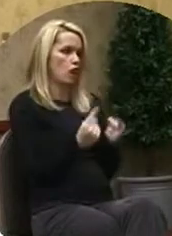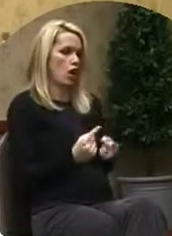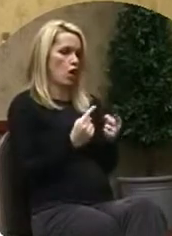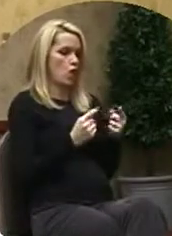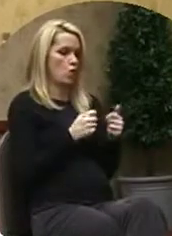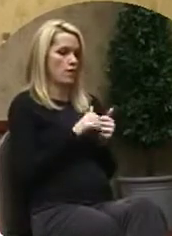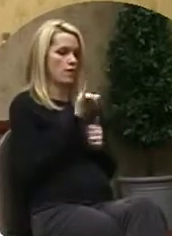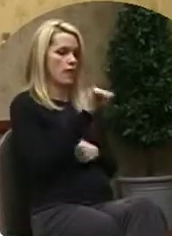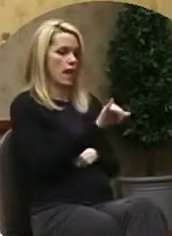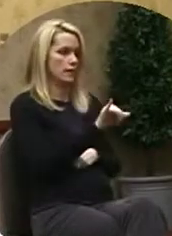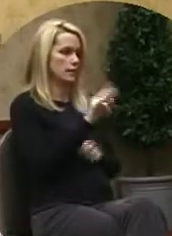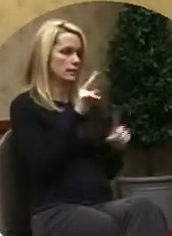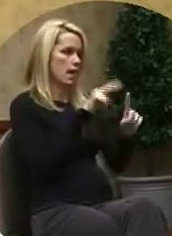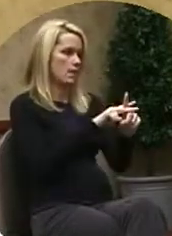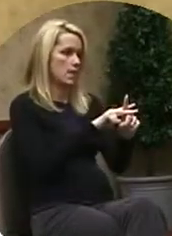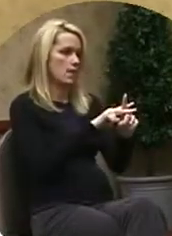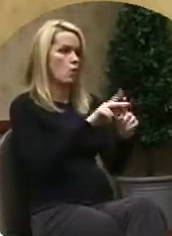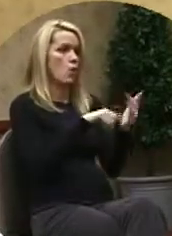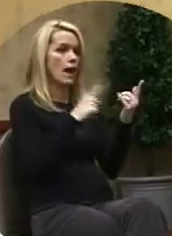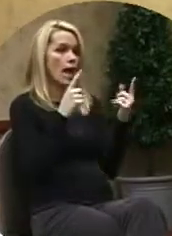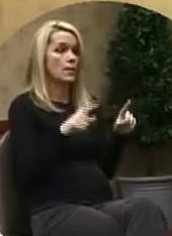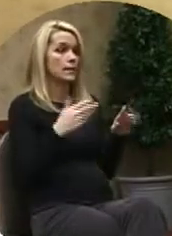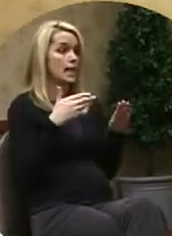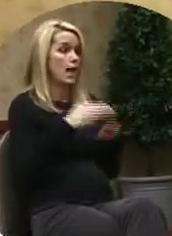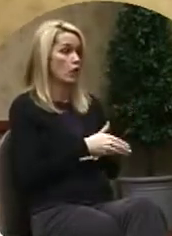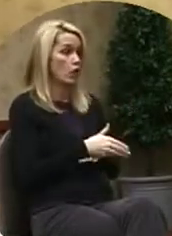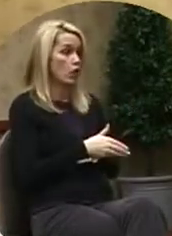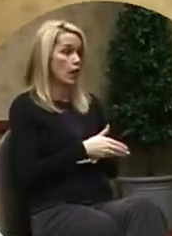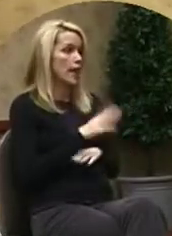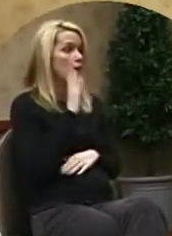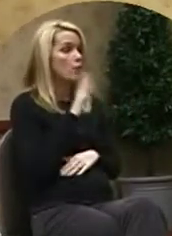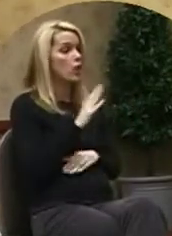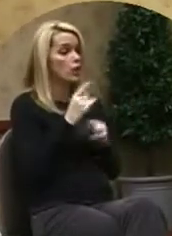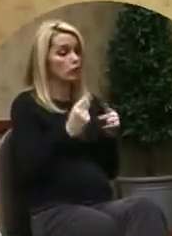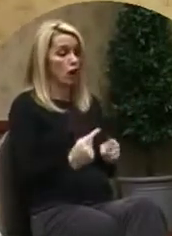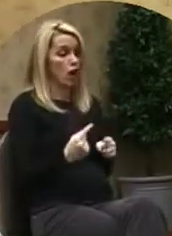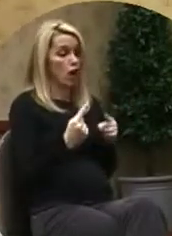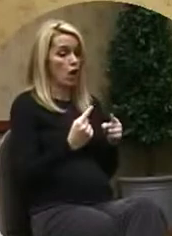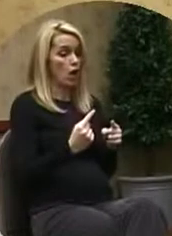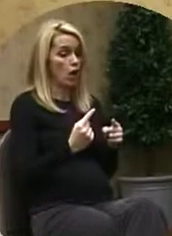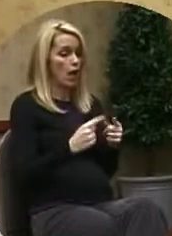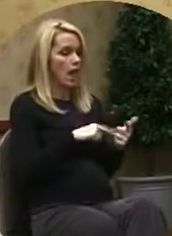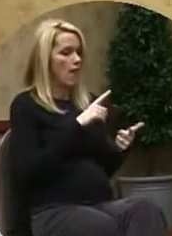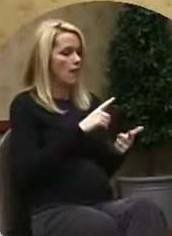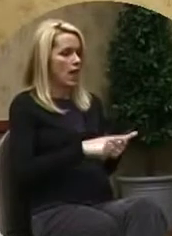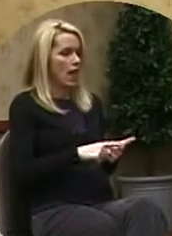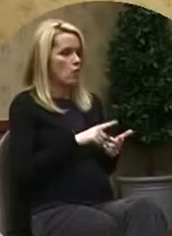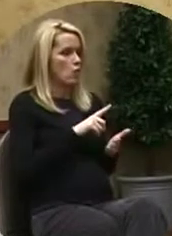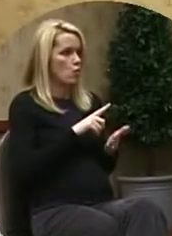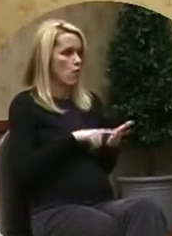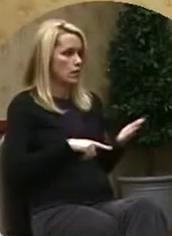What happens afterwards? Well, he does this, and what gets obtained?